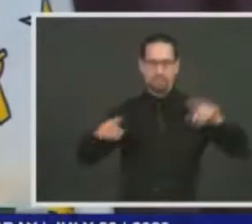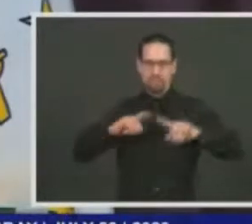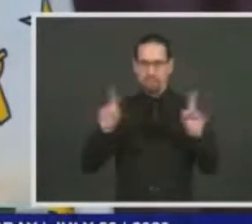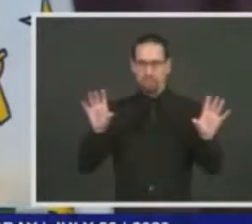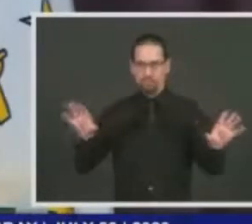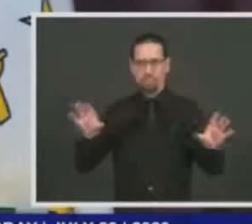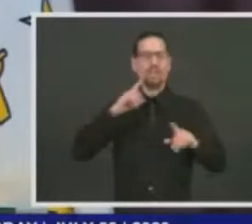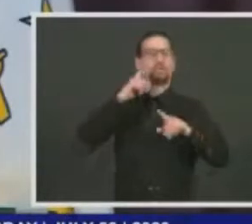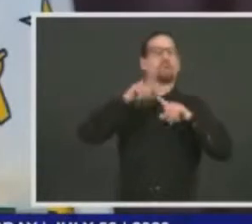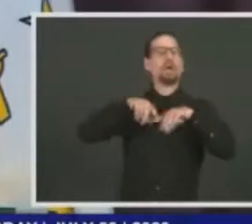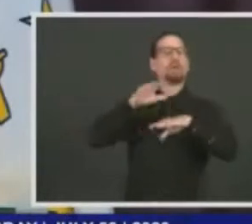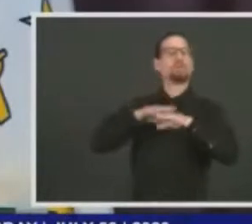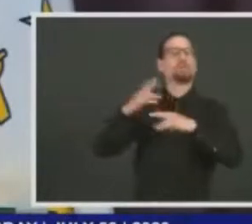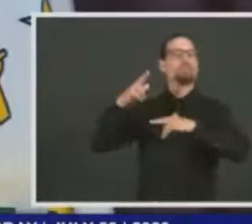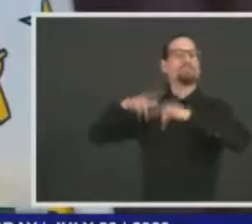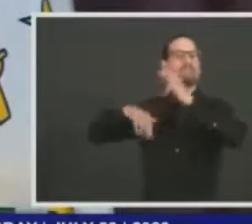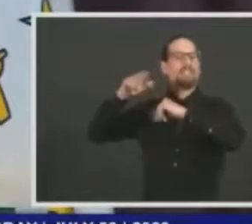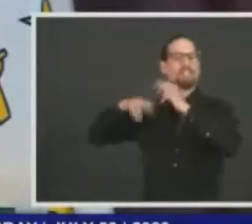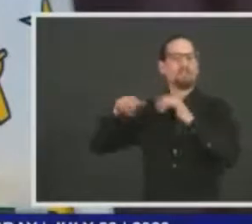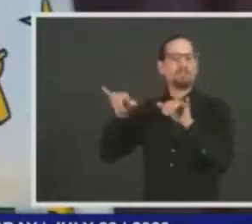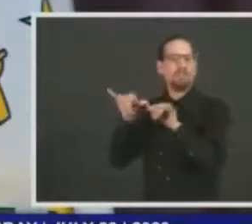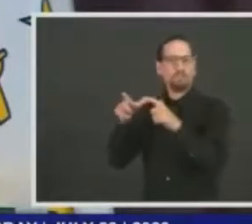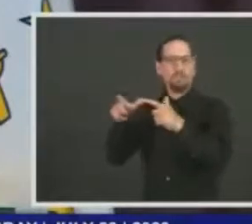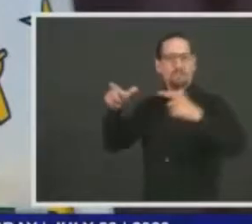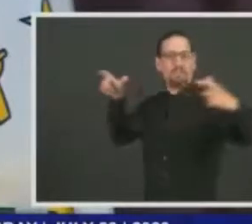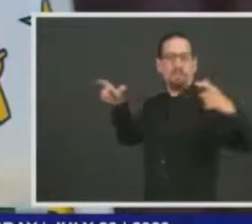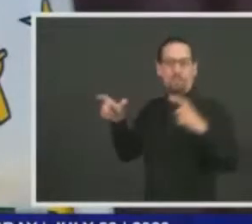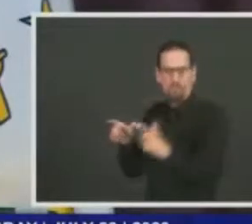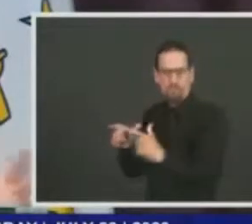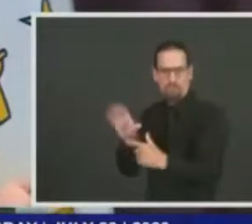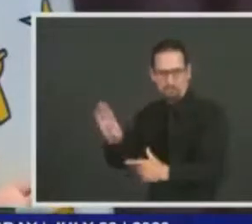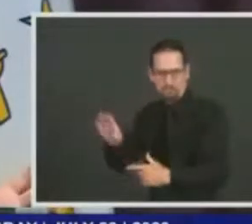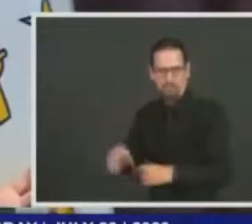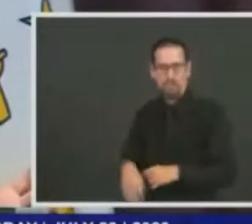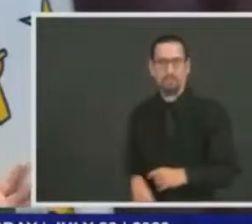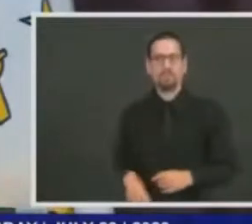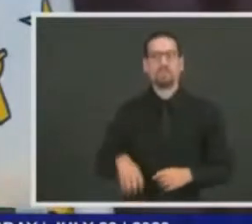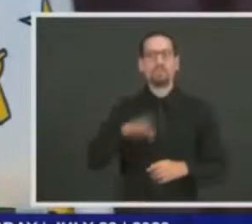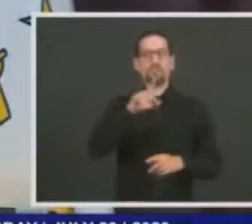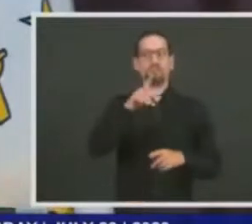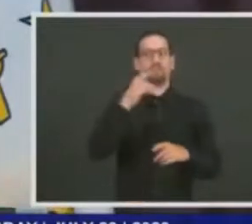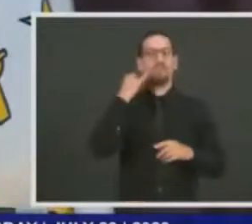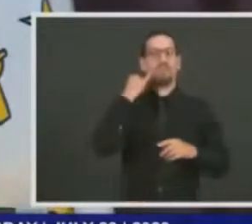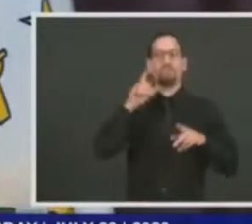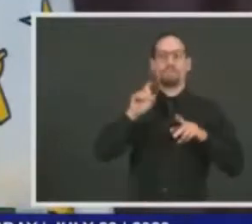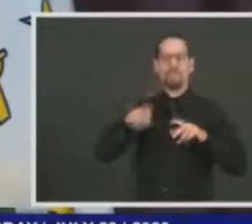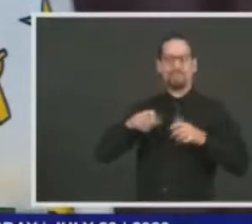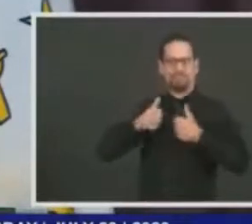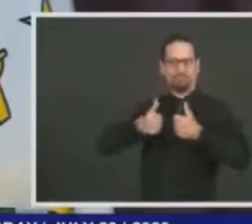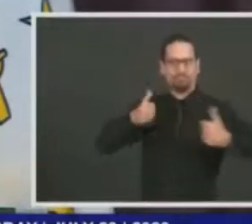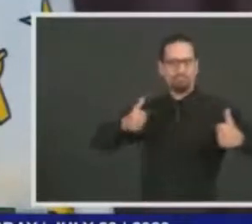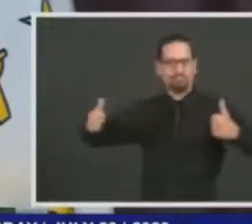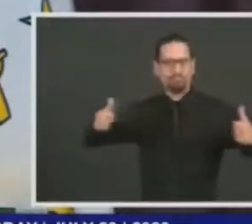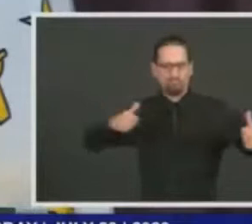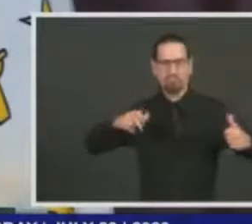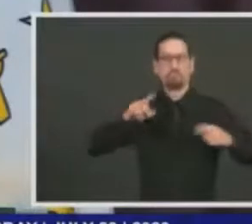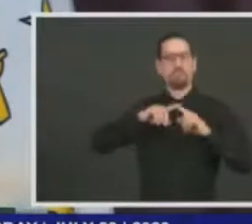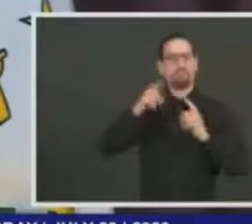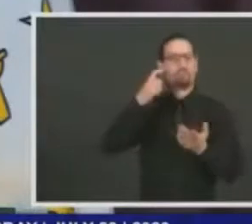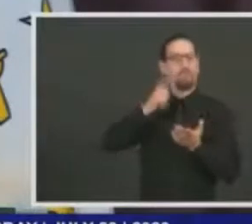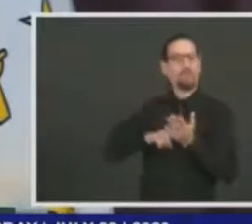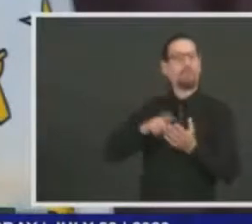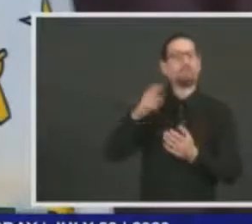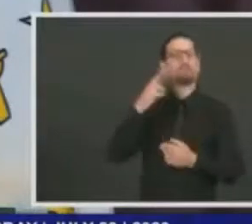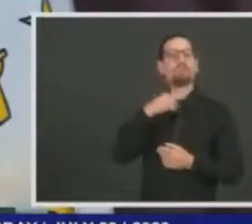We know that spread is less likely at these types of events, even with larger groups, because we just aren't seeing the same level